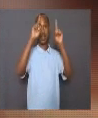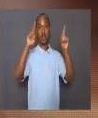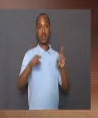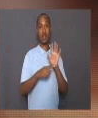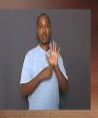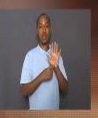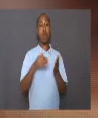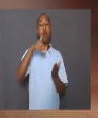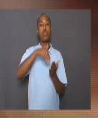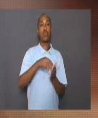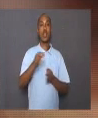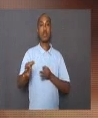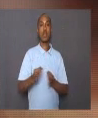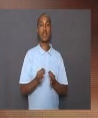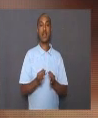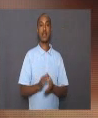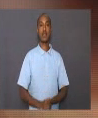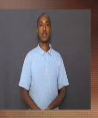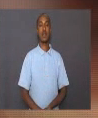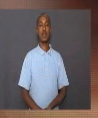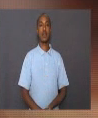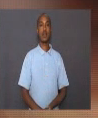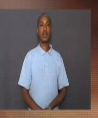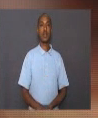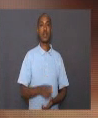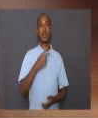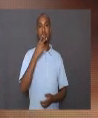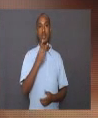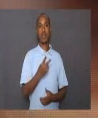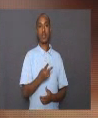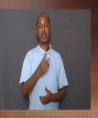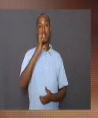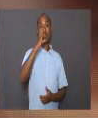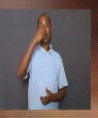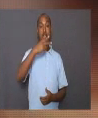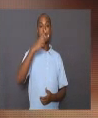They can also be expressed as RCHO.